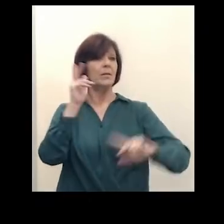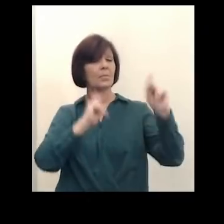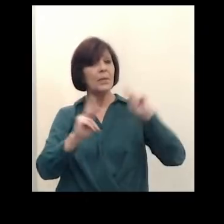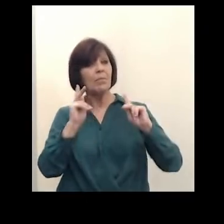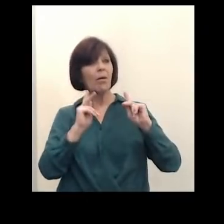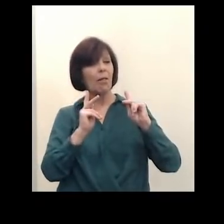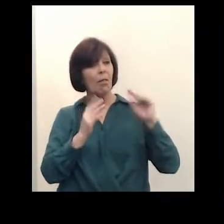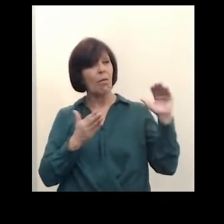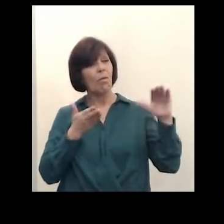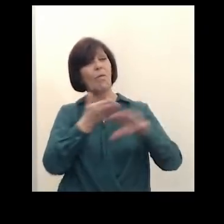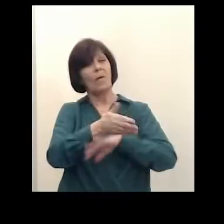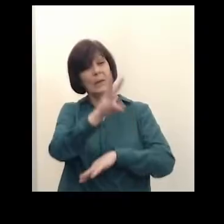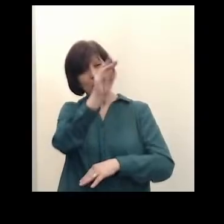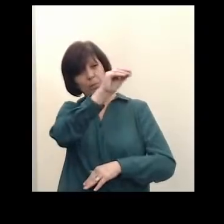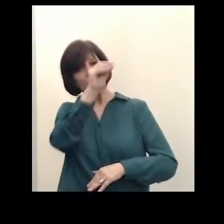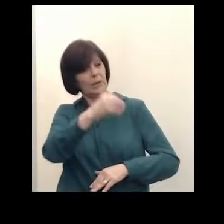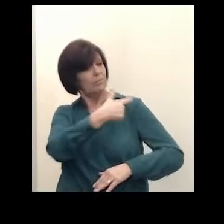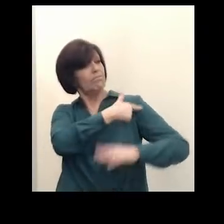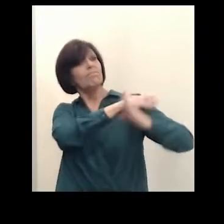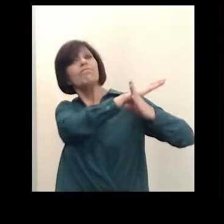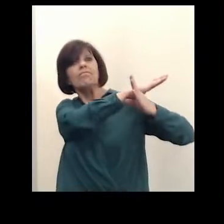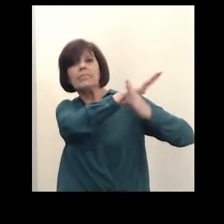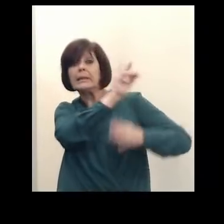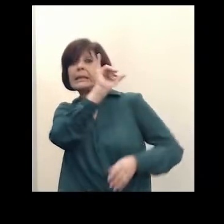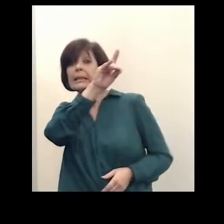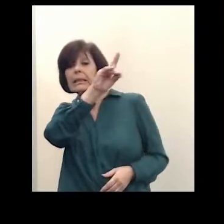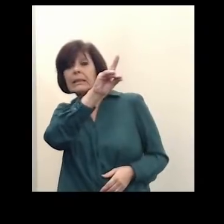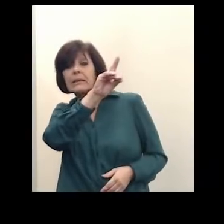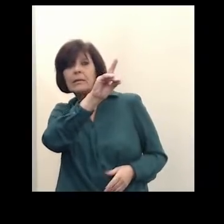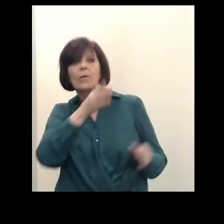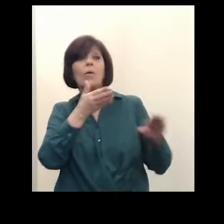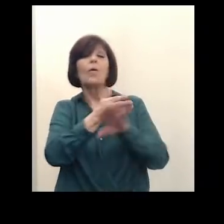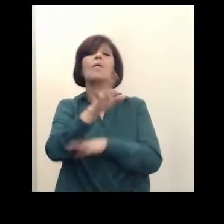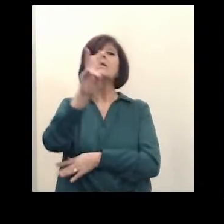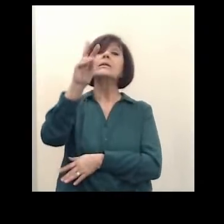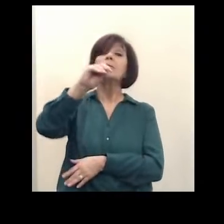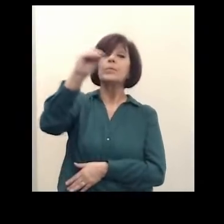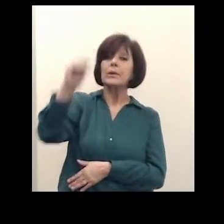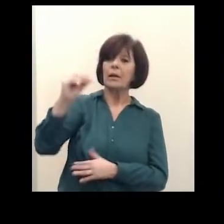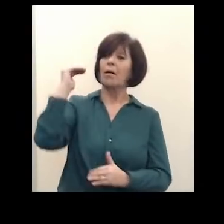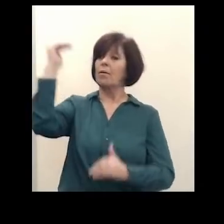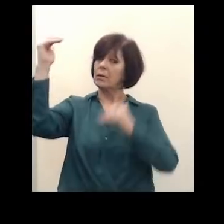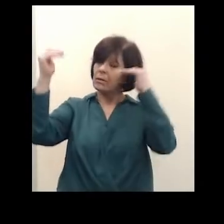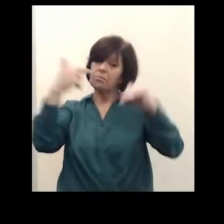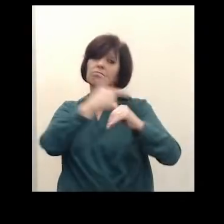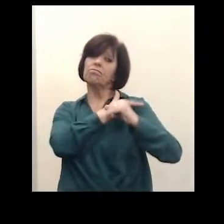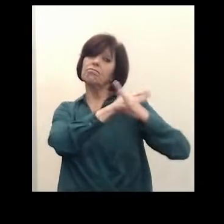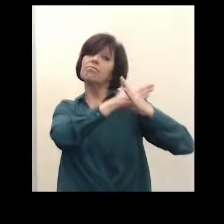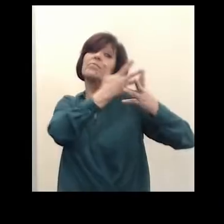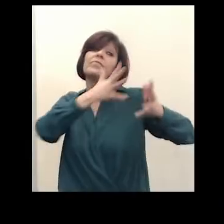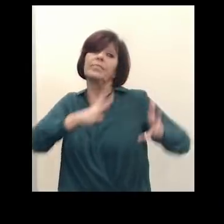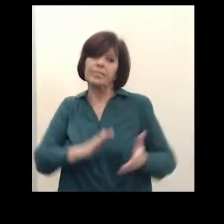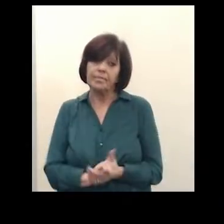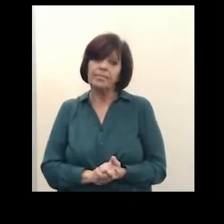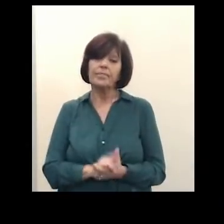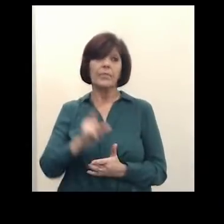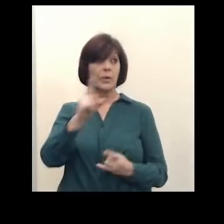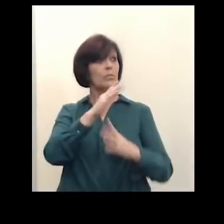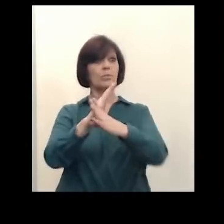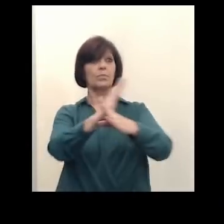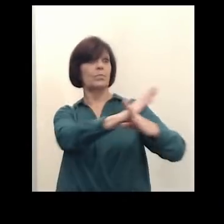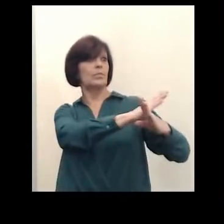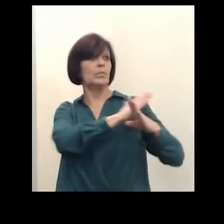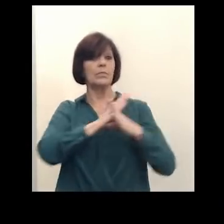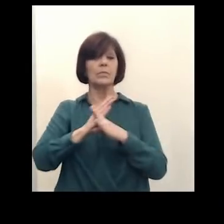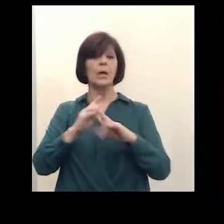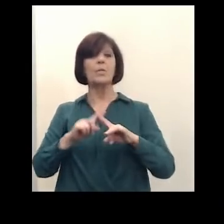County's population has gotten vaccinated. Over 70% of adults have gotten vaccinated. They're protected, but unfortunately too